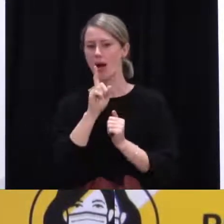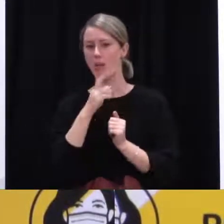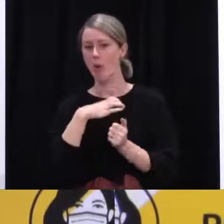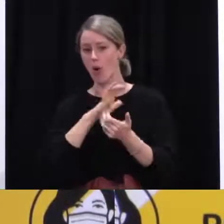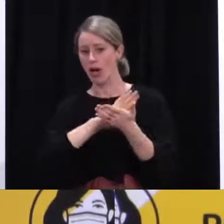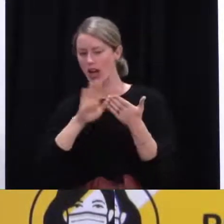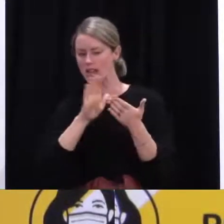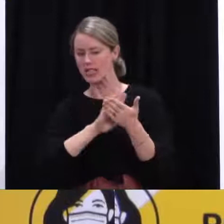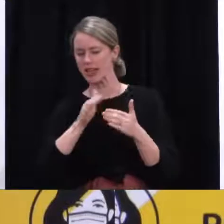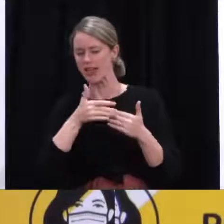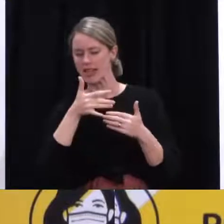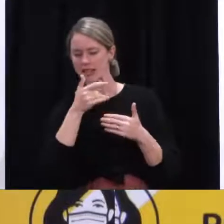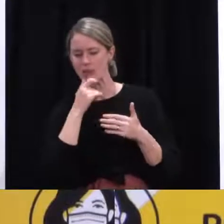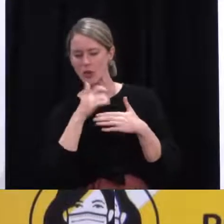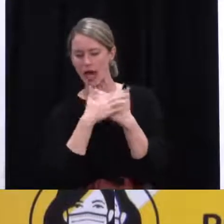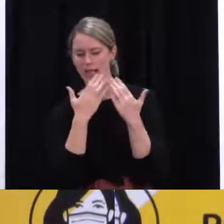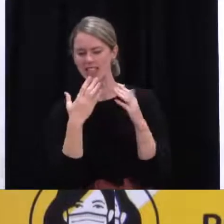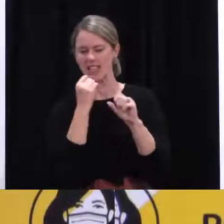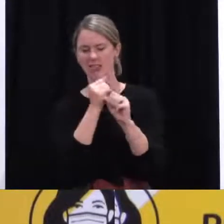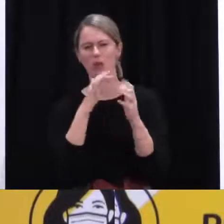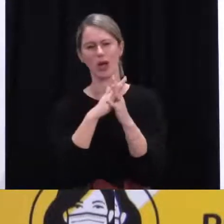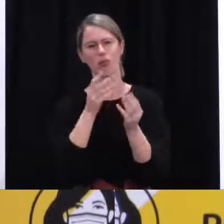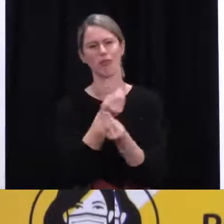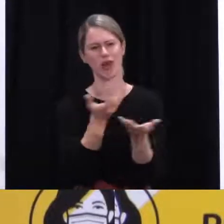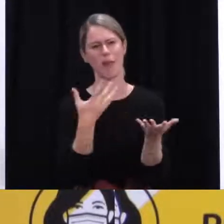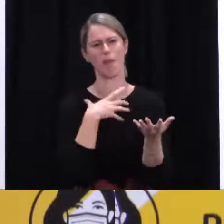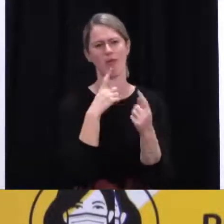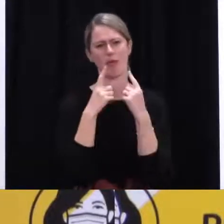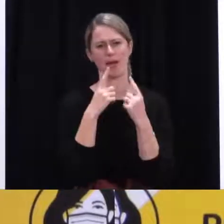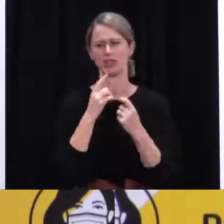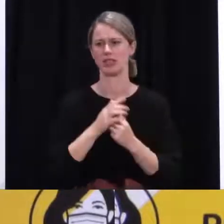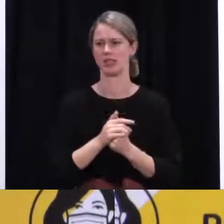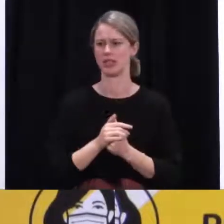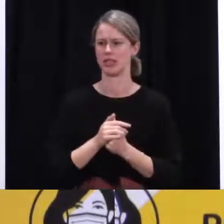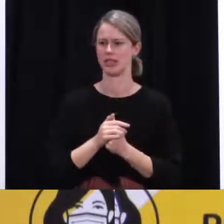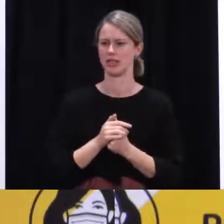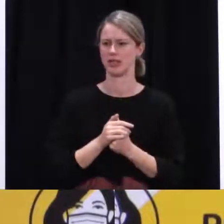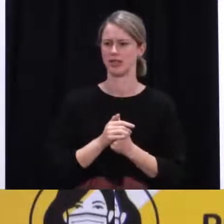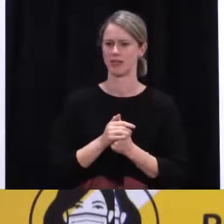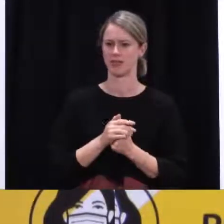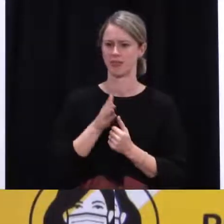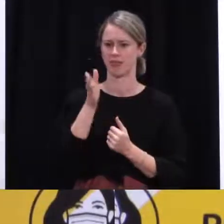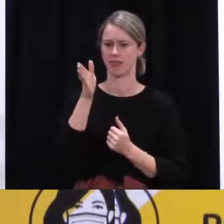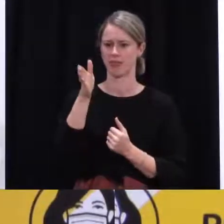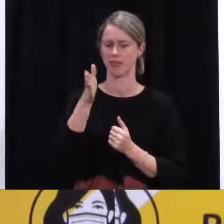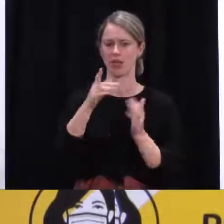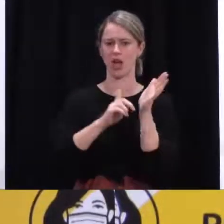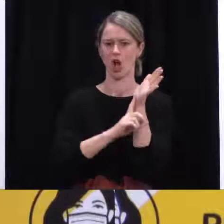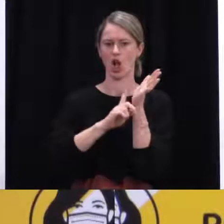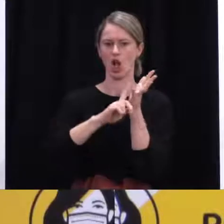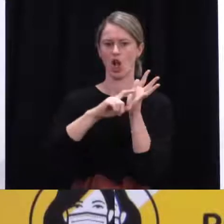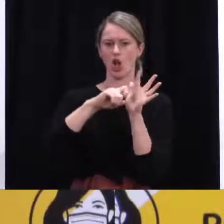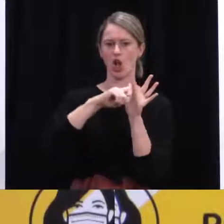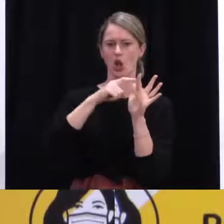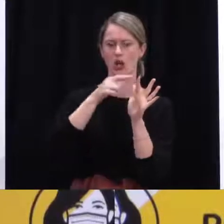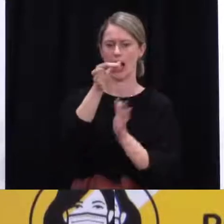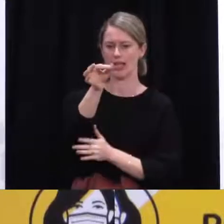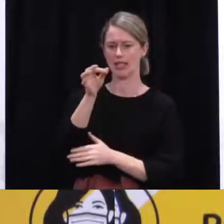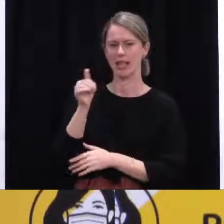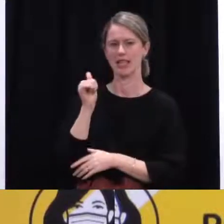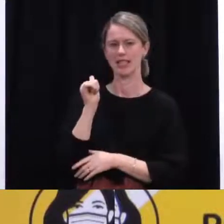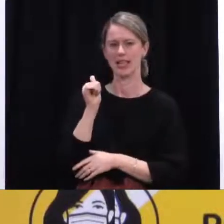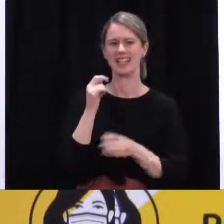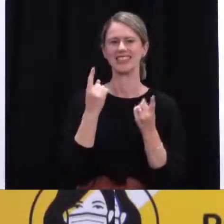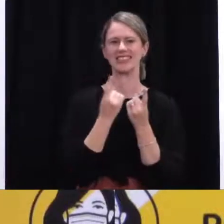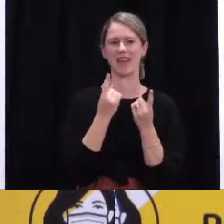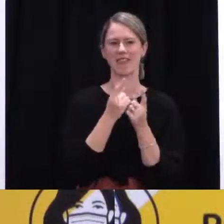that in the next few days, and by the end of the week we should be able to provide more of an update on that. Can we get an update on? Well, look, come to look. Yesterday's stuff around a story about a